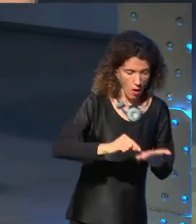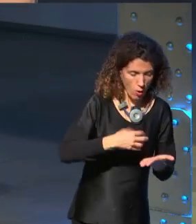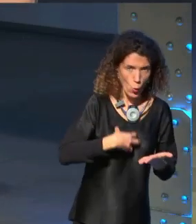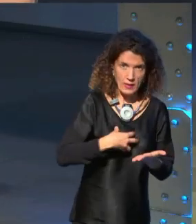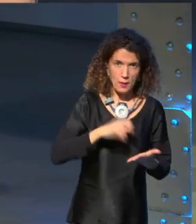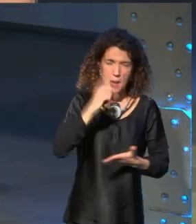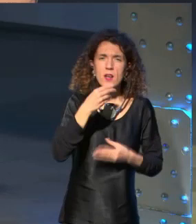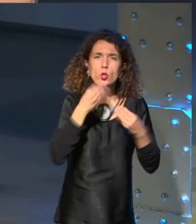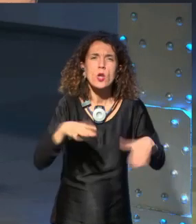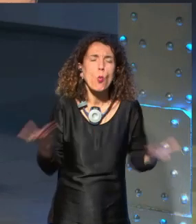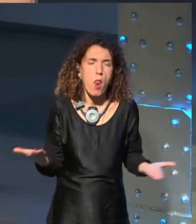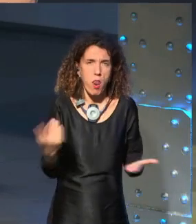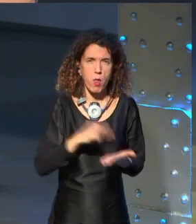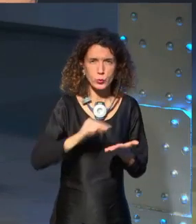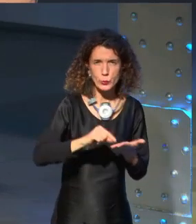it?